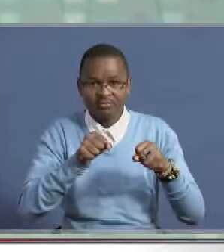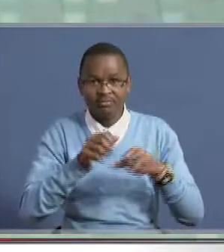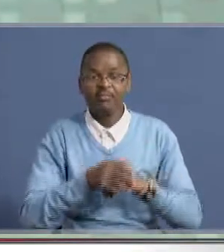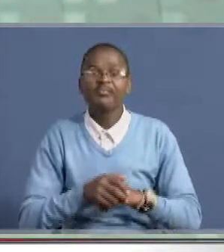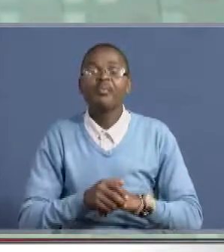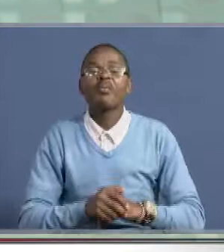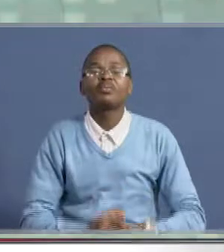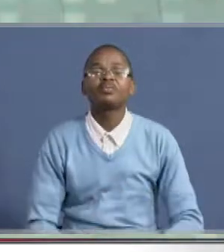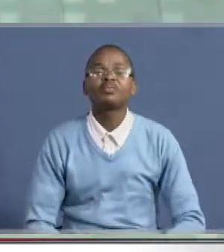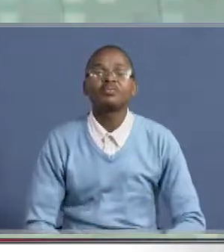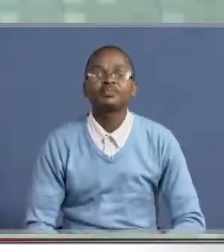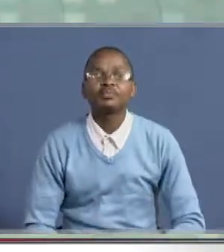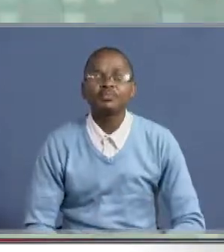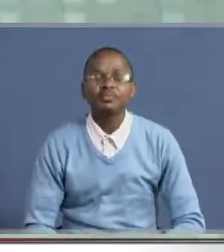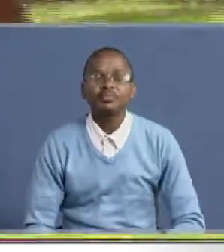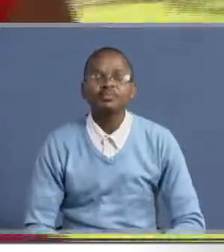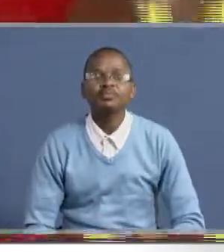measure.